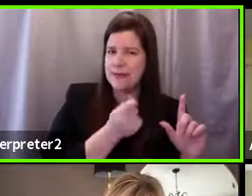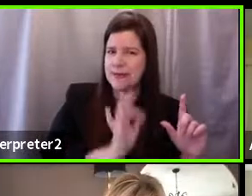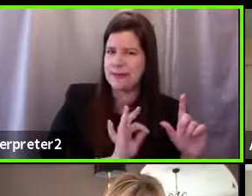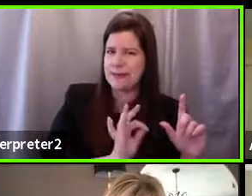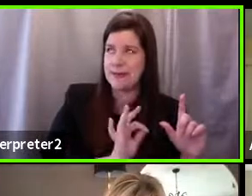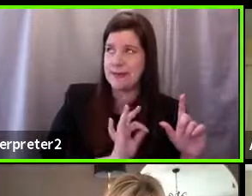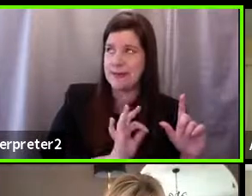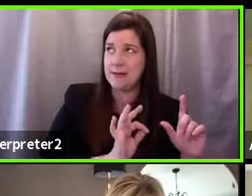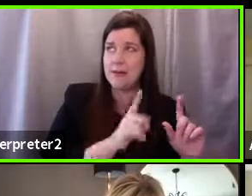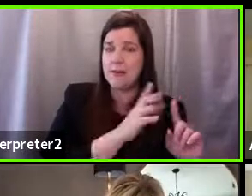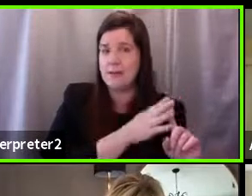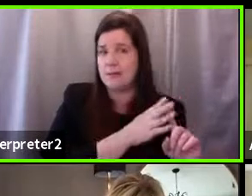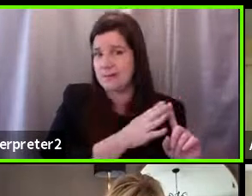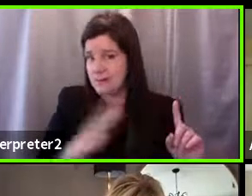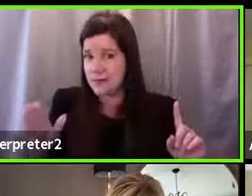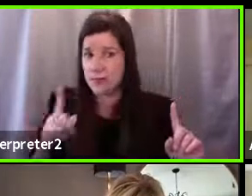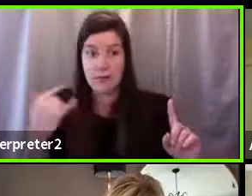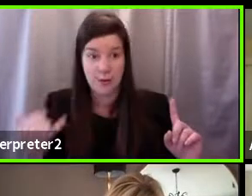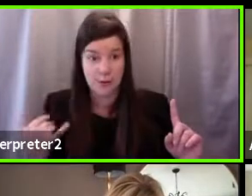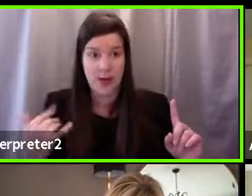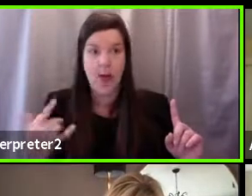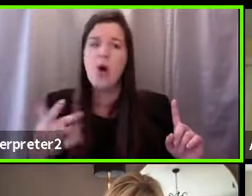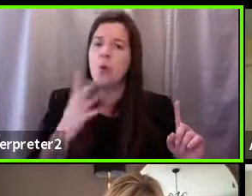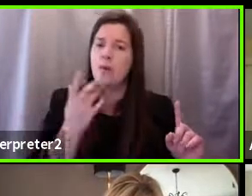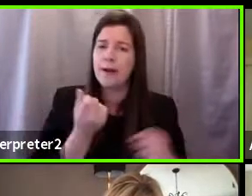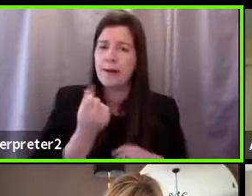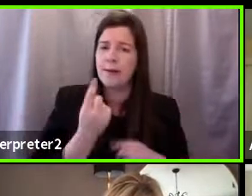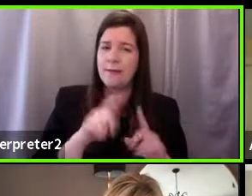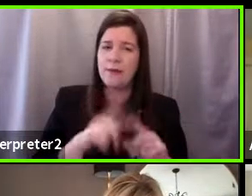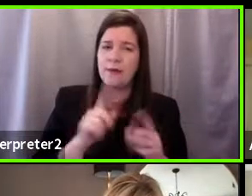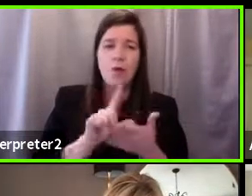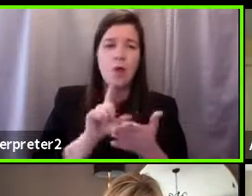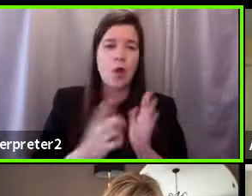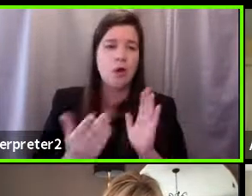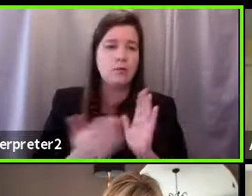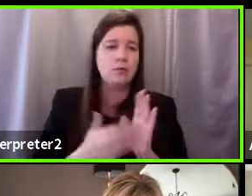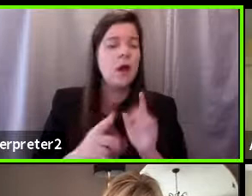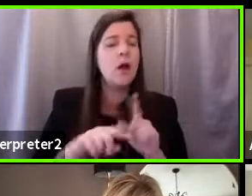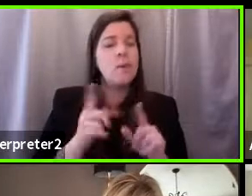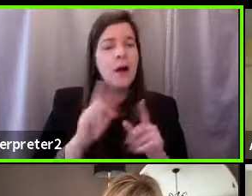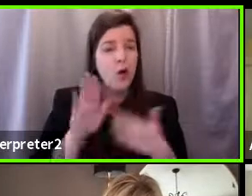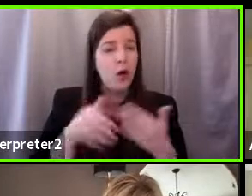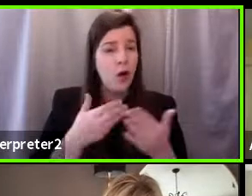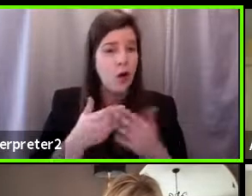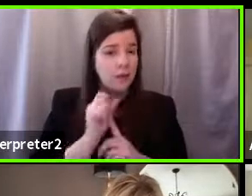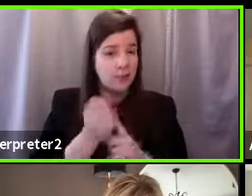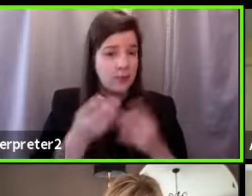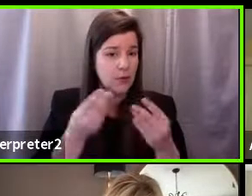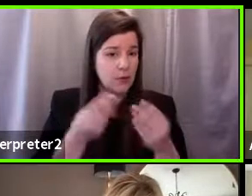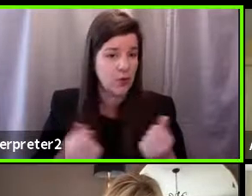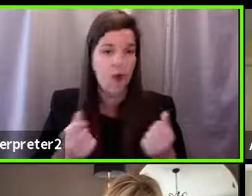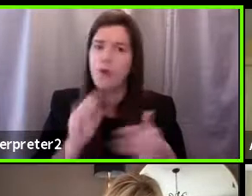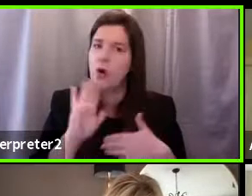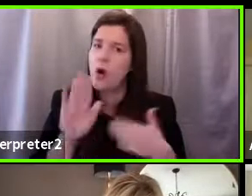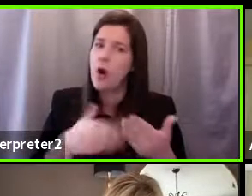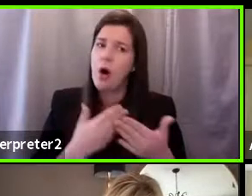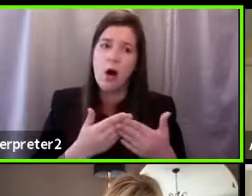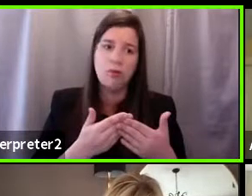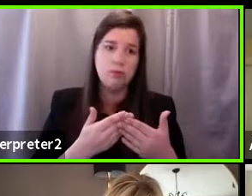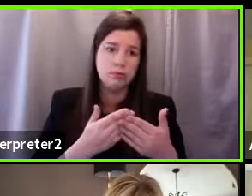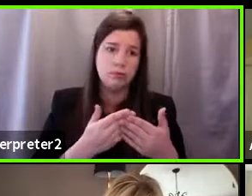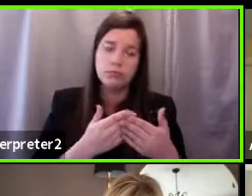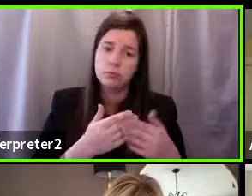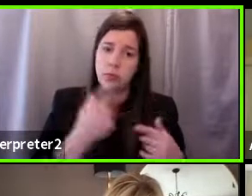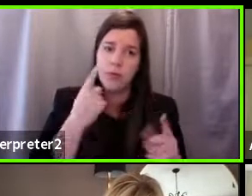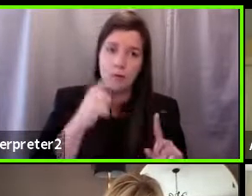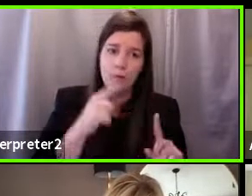filed. Most of them have been resolved at this point. Every case that's been resolved has been in the favor of the commission. But there are